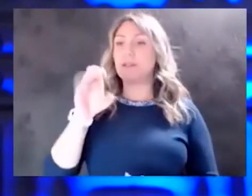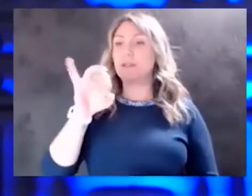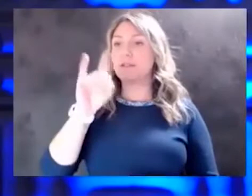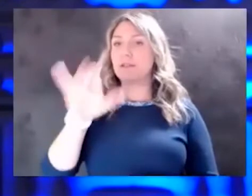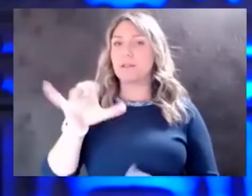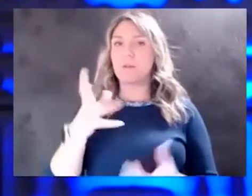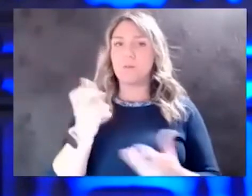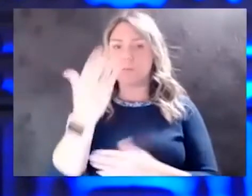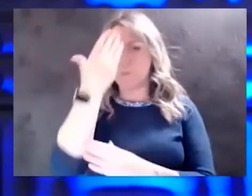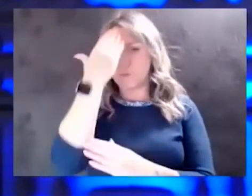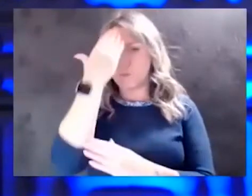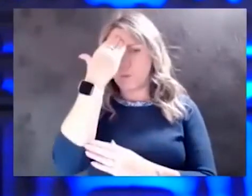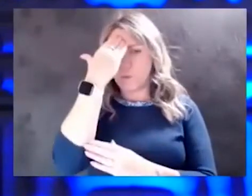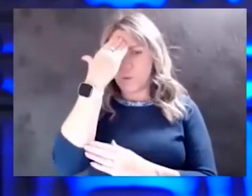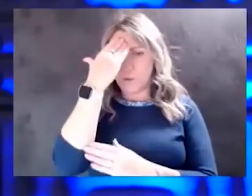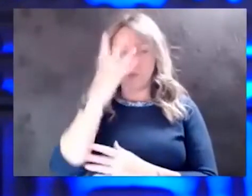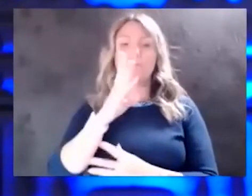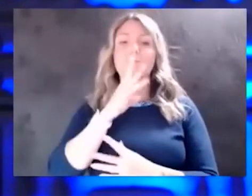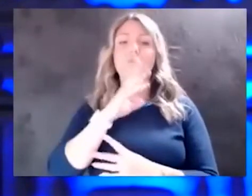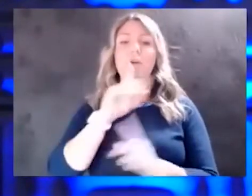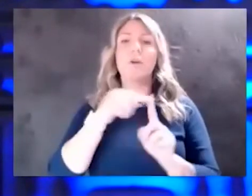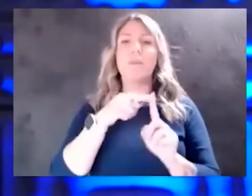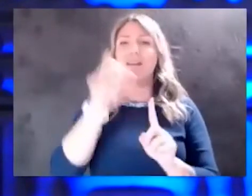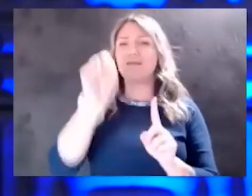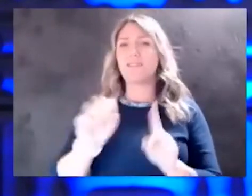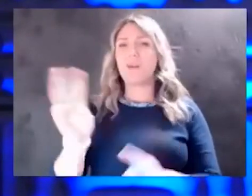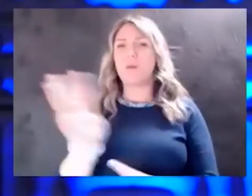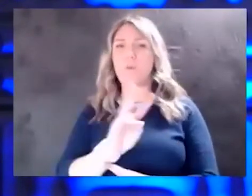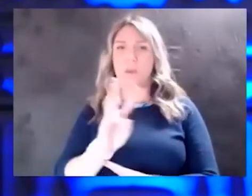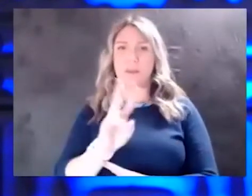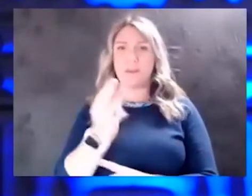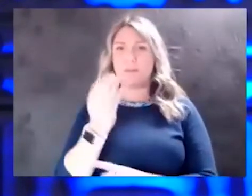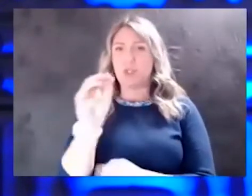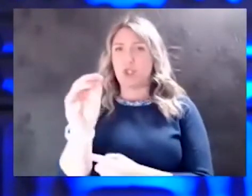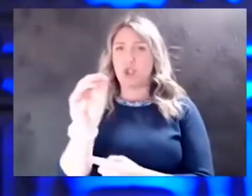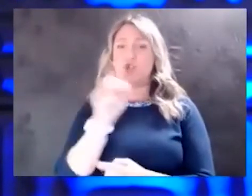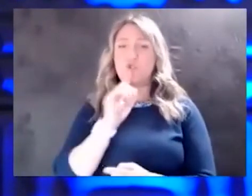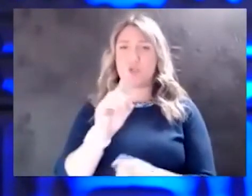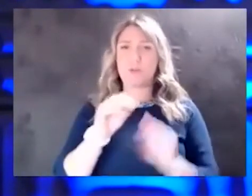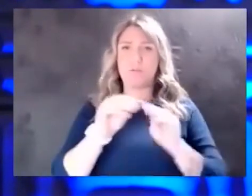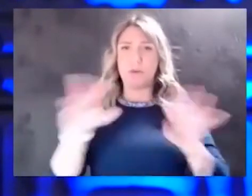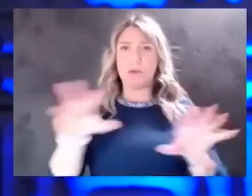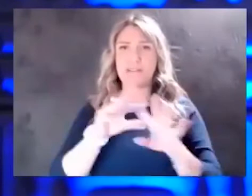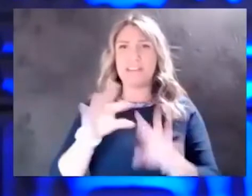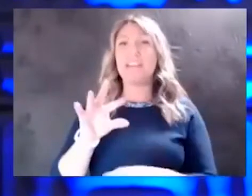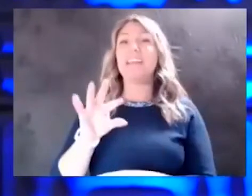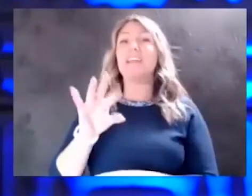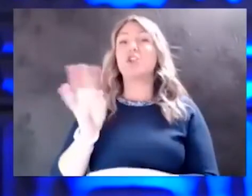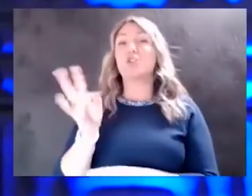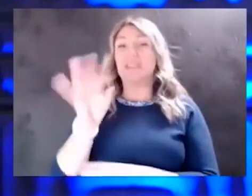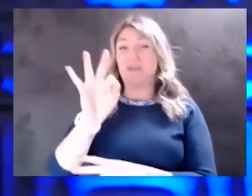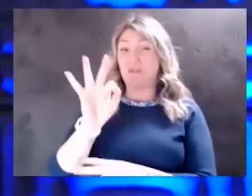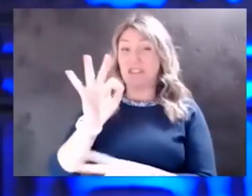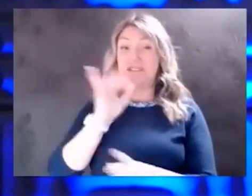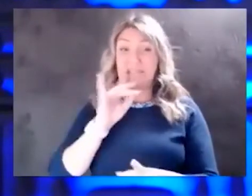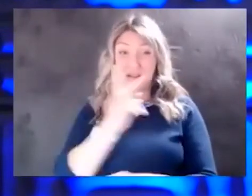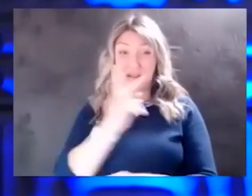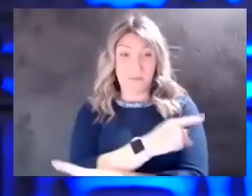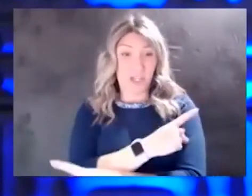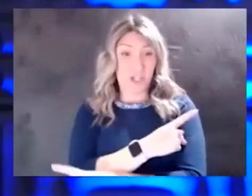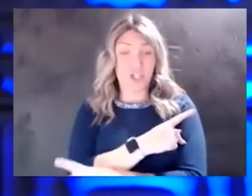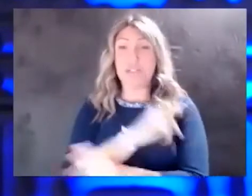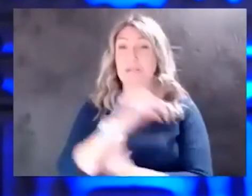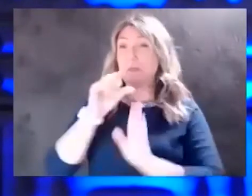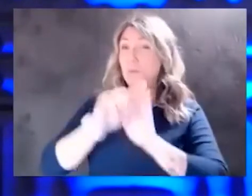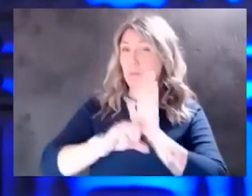about the surge in Southwest Missouri? There's 79 COVID-19 patients at Cox Health in Springfield, according to